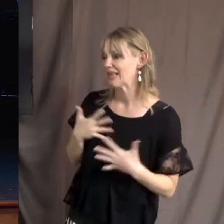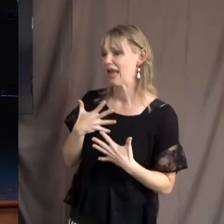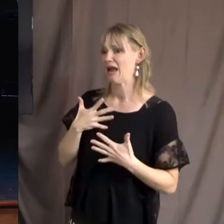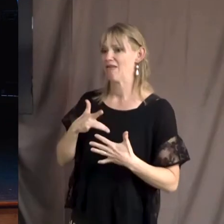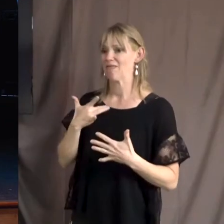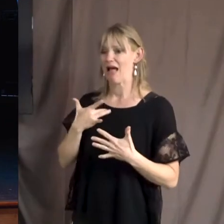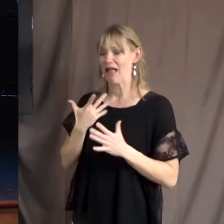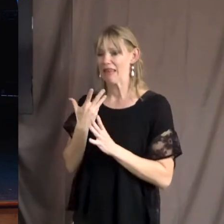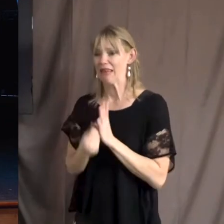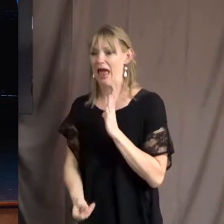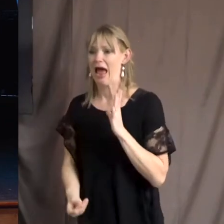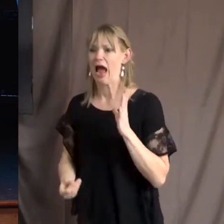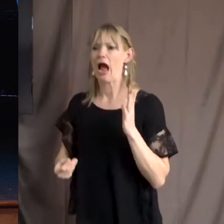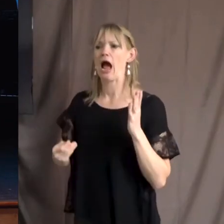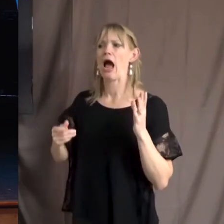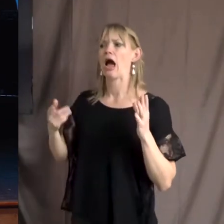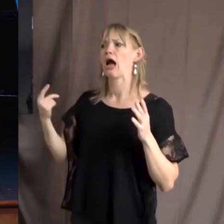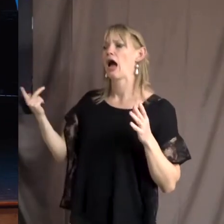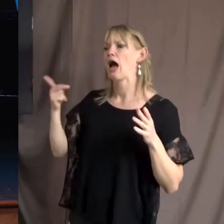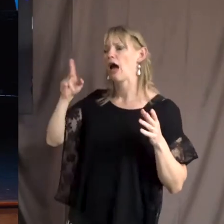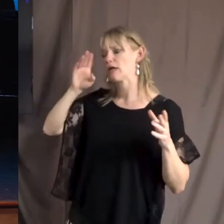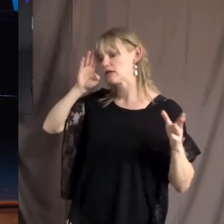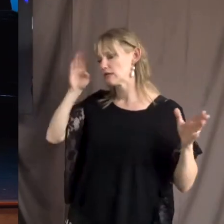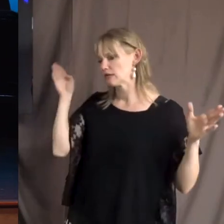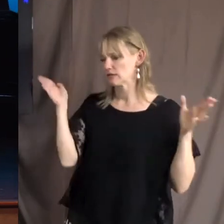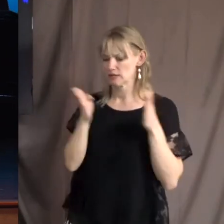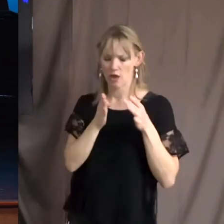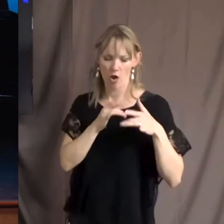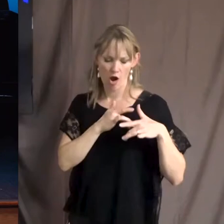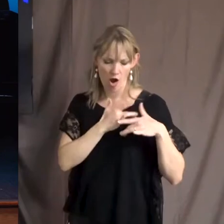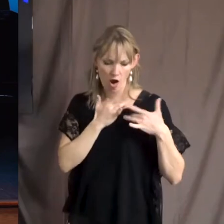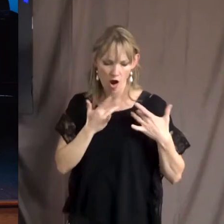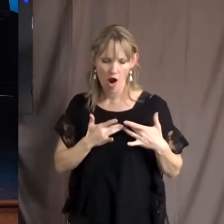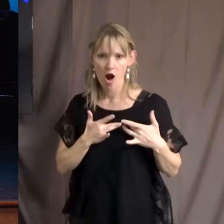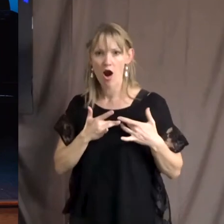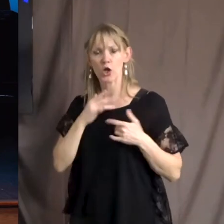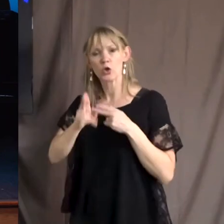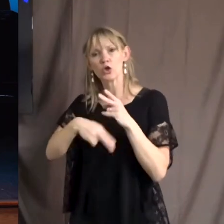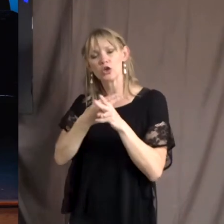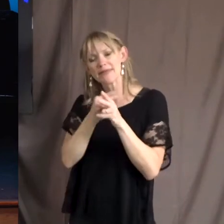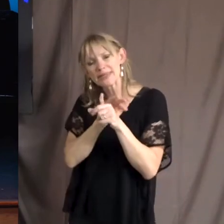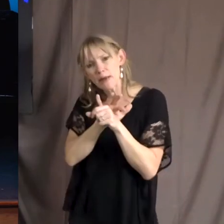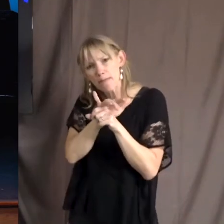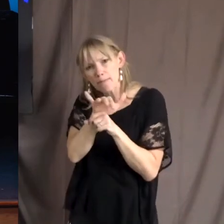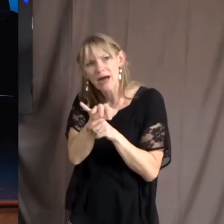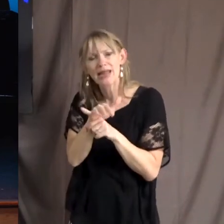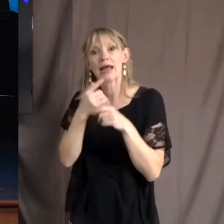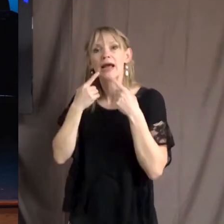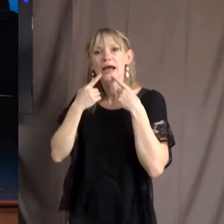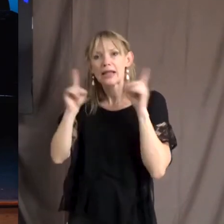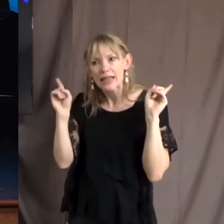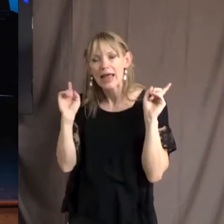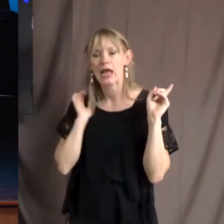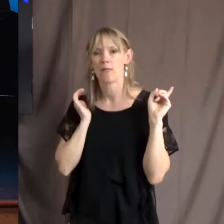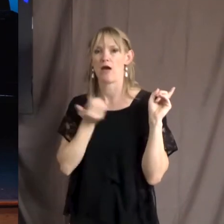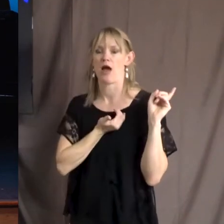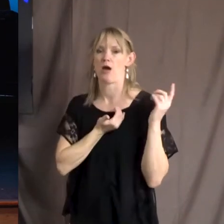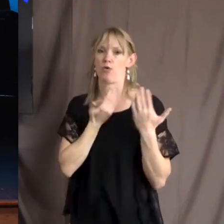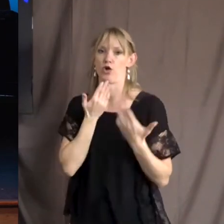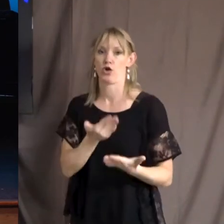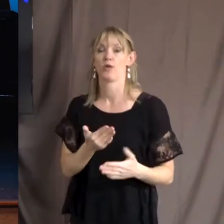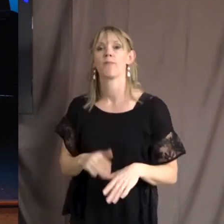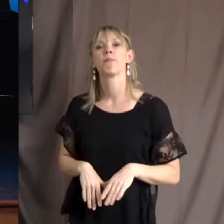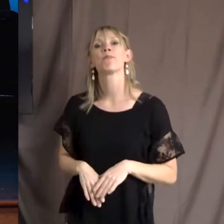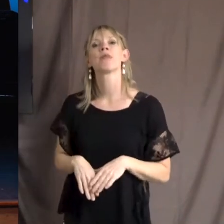to shift back into our heart, to shift back into the abundant universe, and to claim our good. The comedian